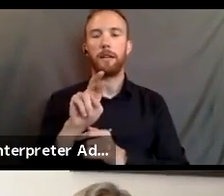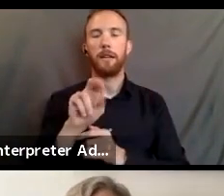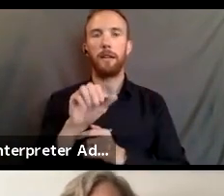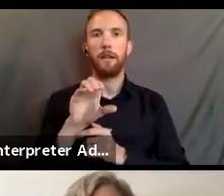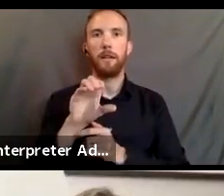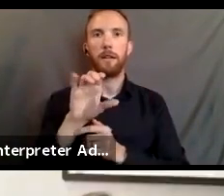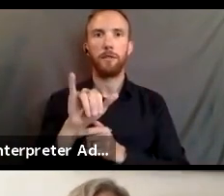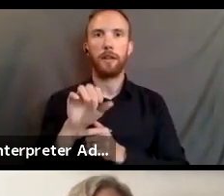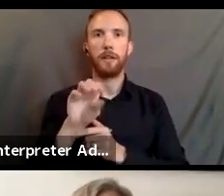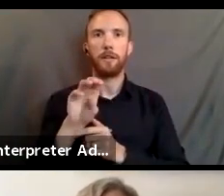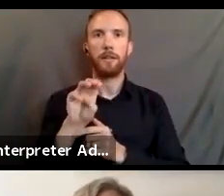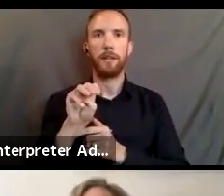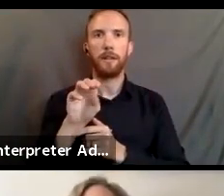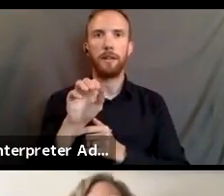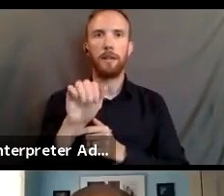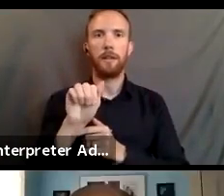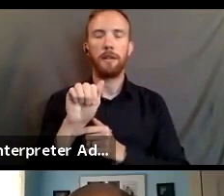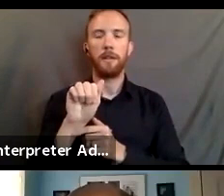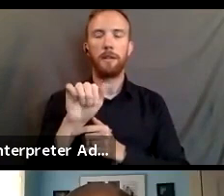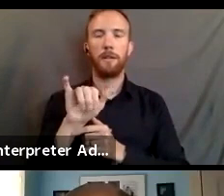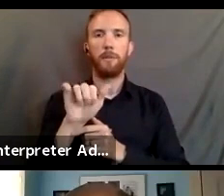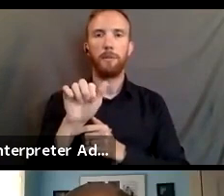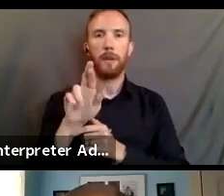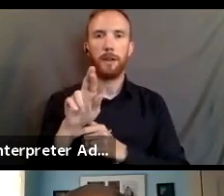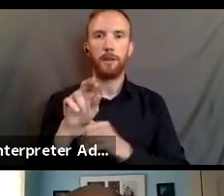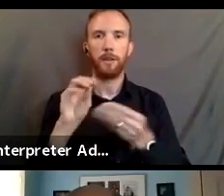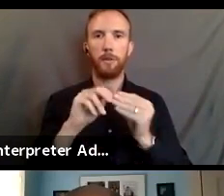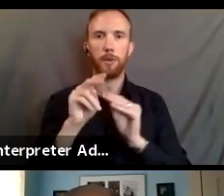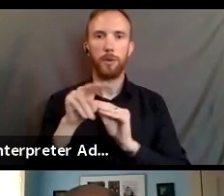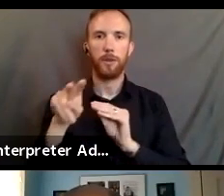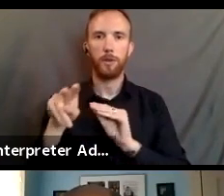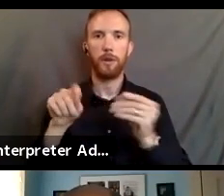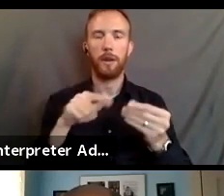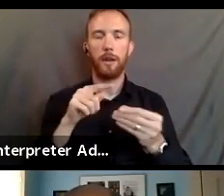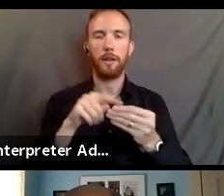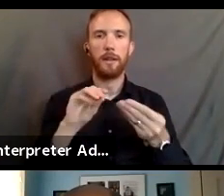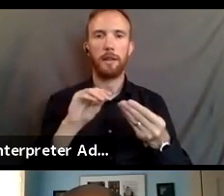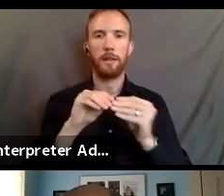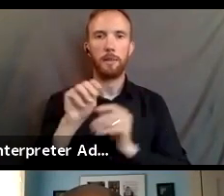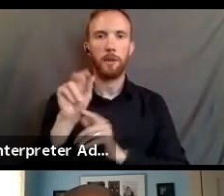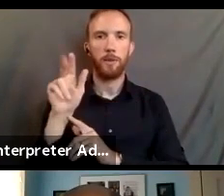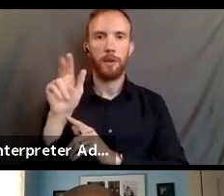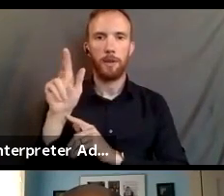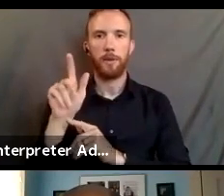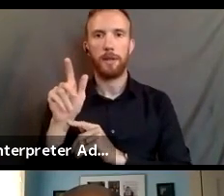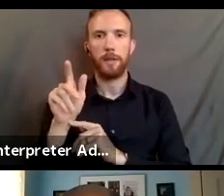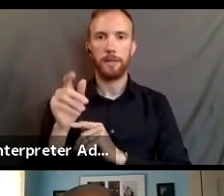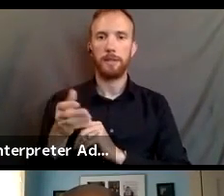speaker 23 teresa court miss meyer